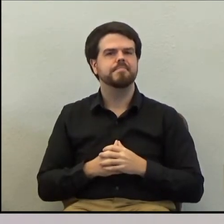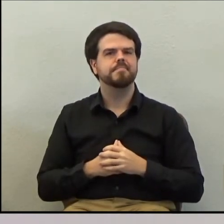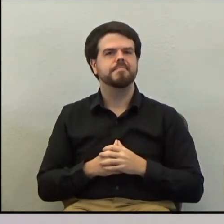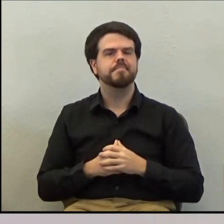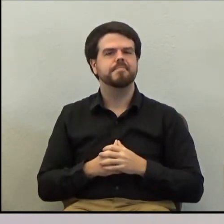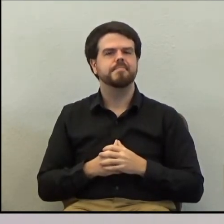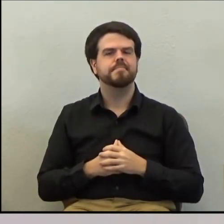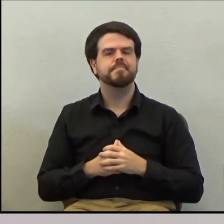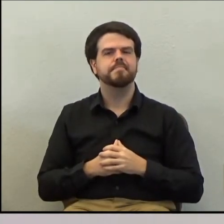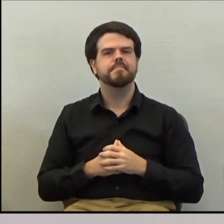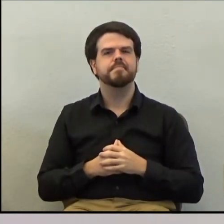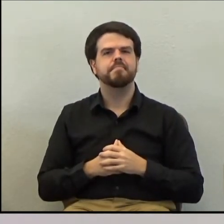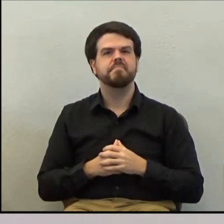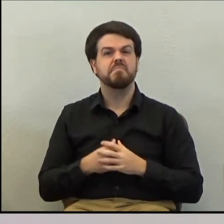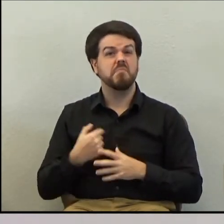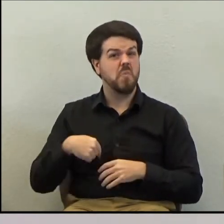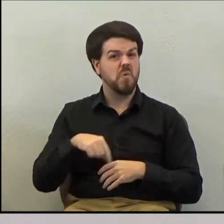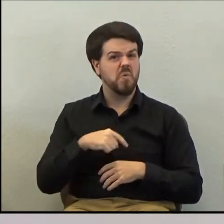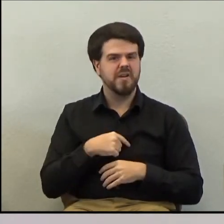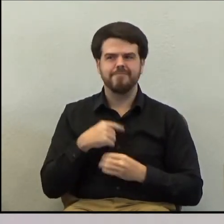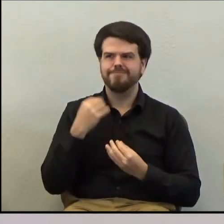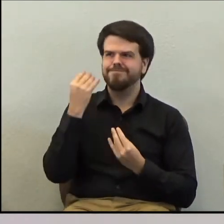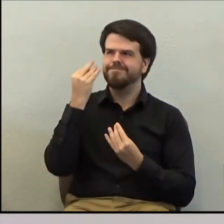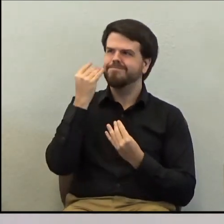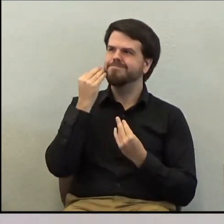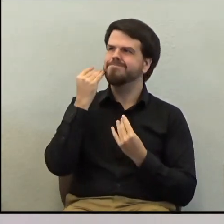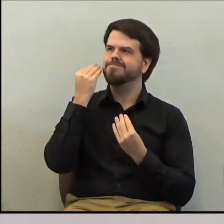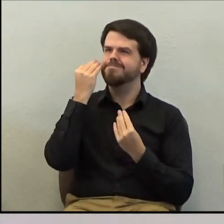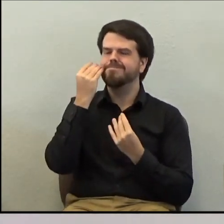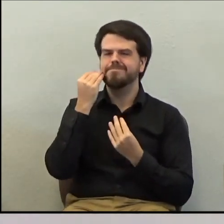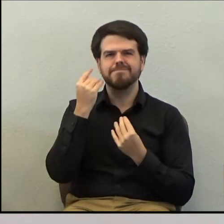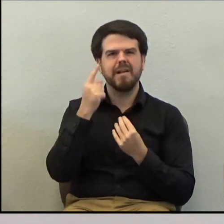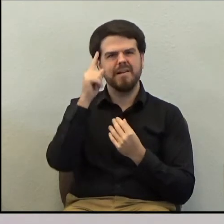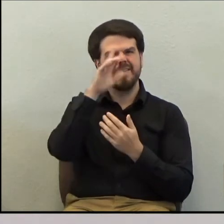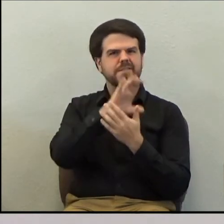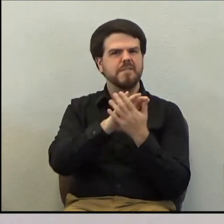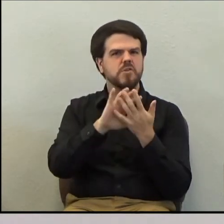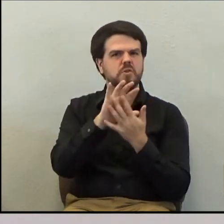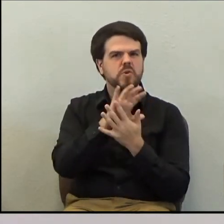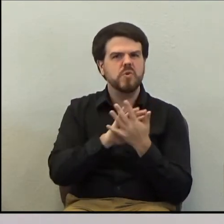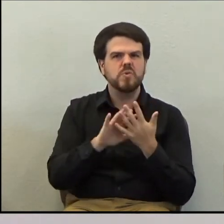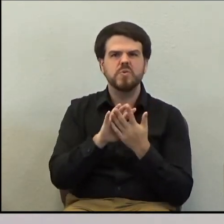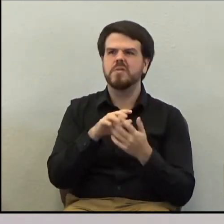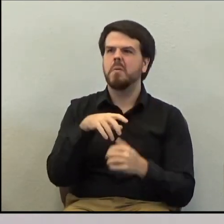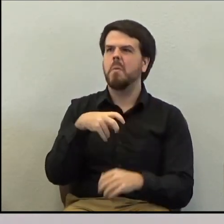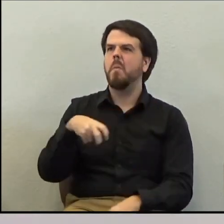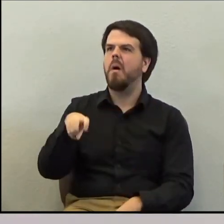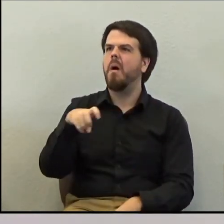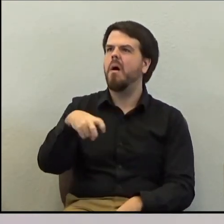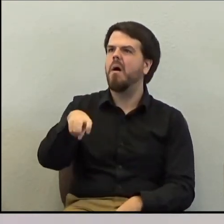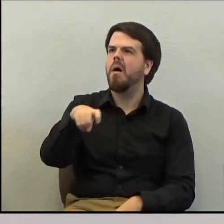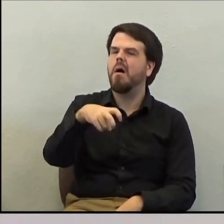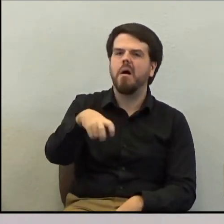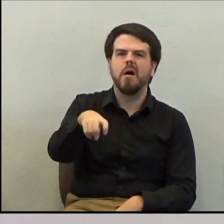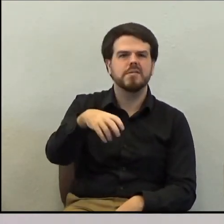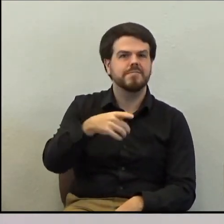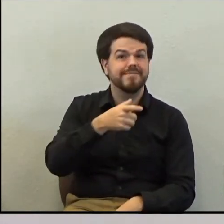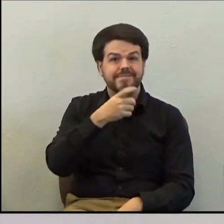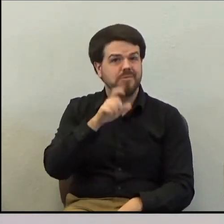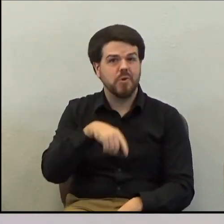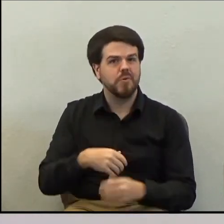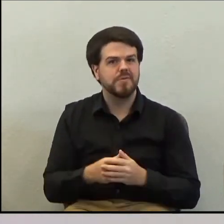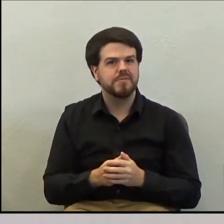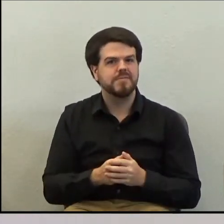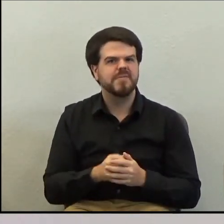You know, we don't have to wander around confused and being led astray. We don't have to be like a